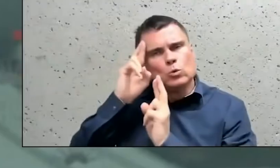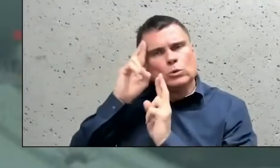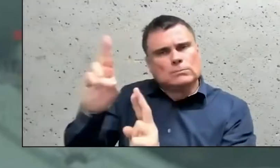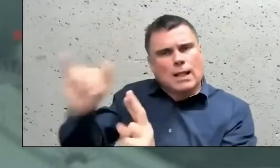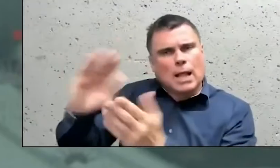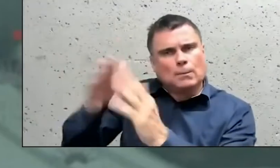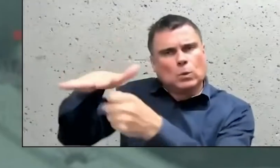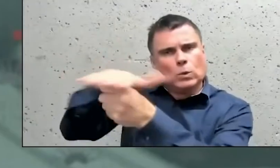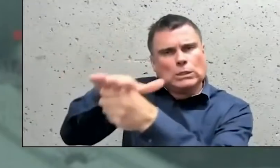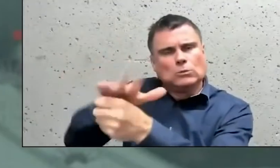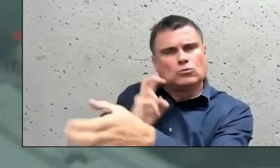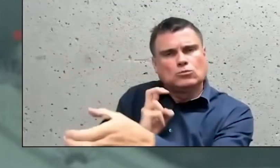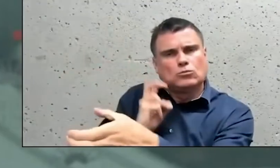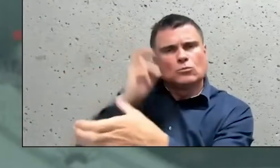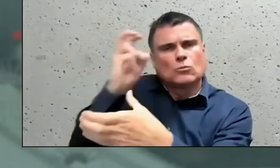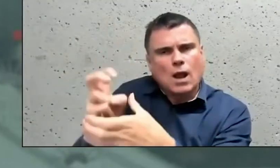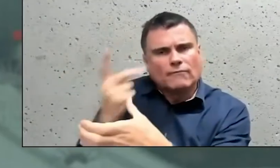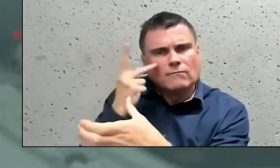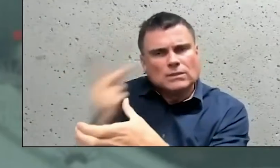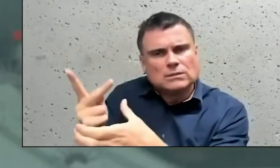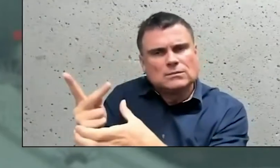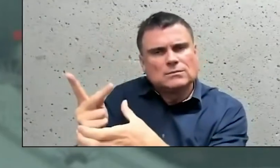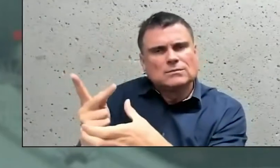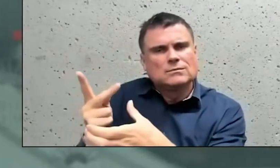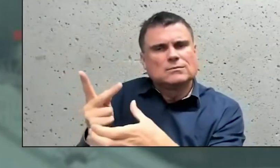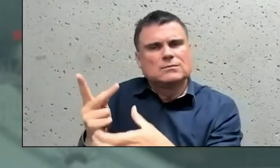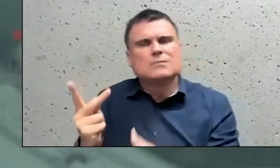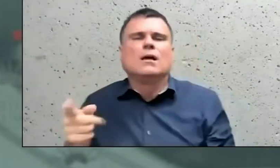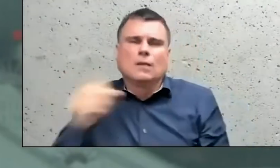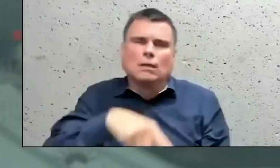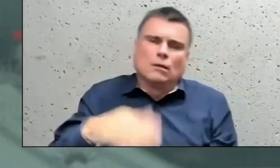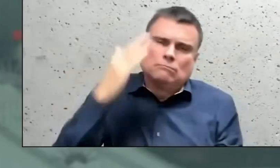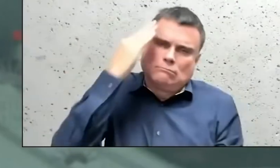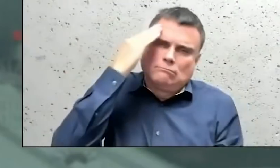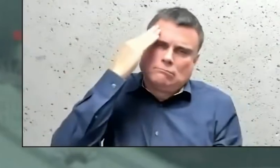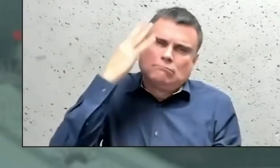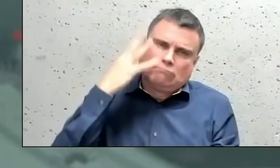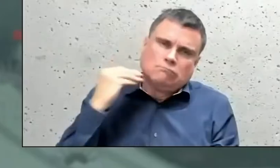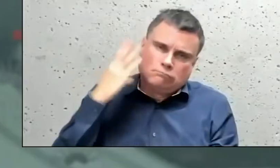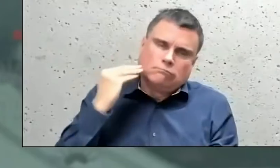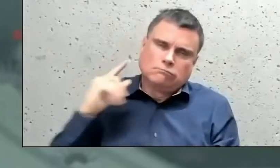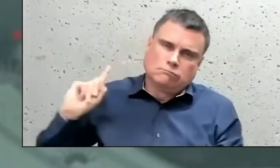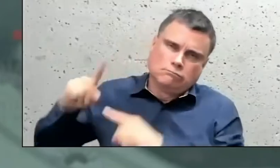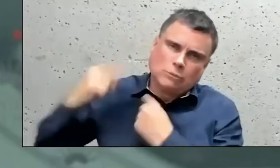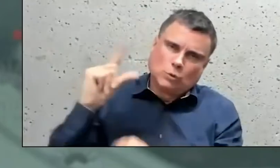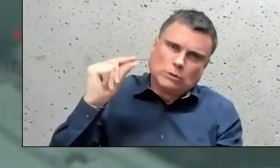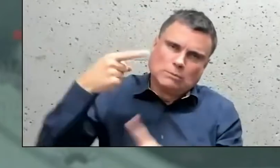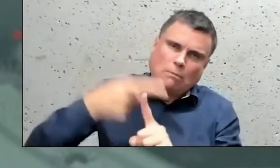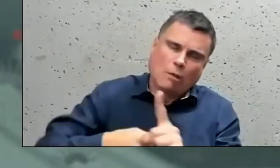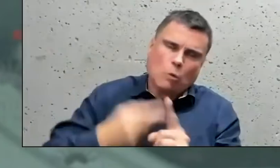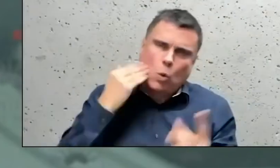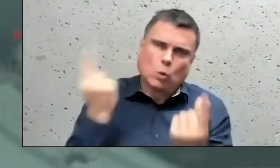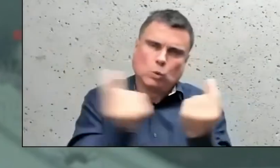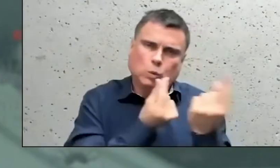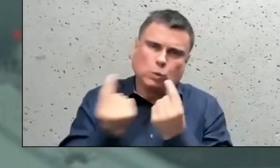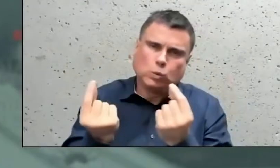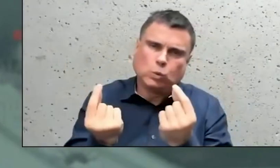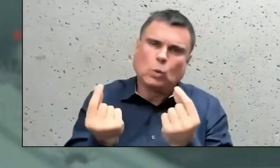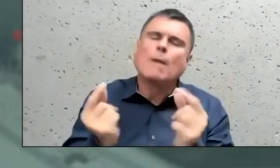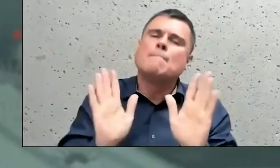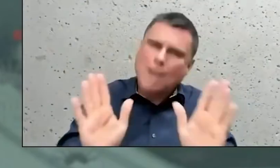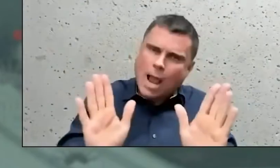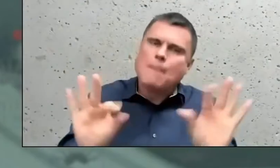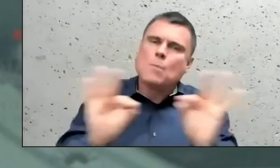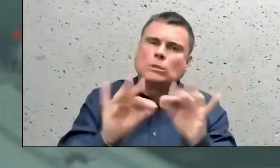this. We have been through this now together for the last 20 months. We need to continue to be aware of the impact